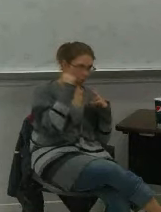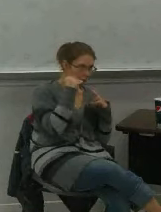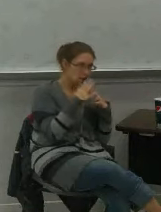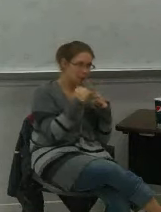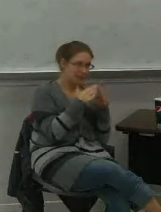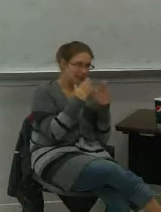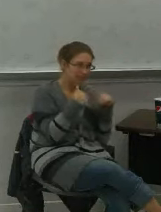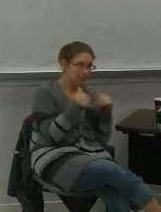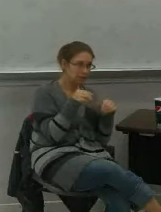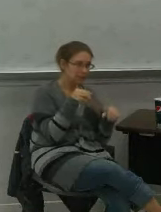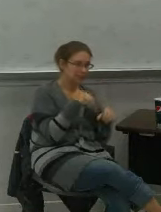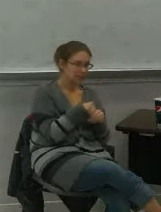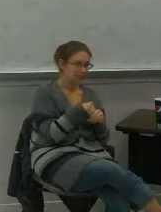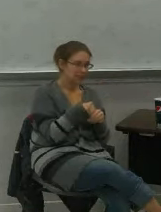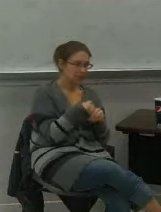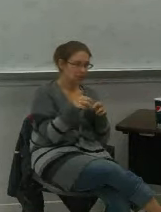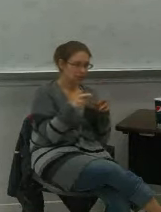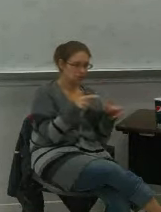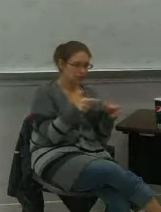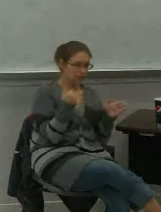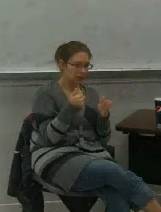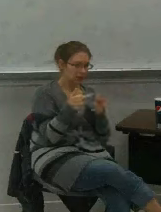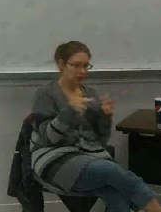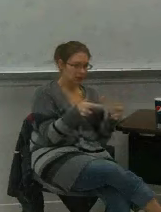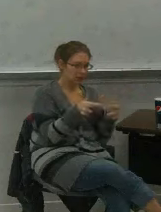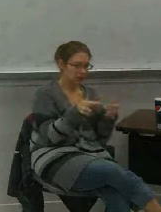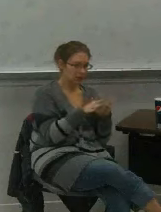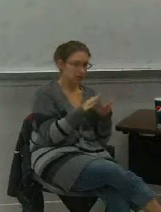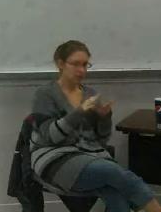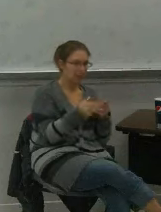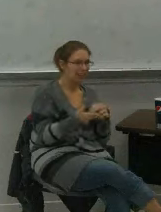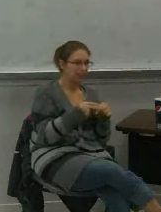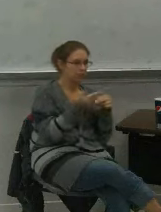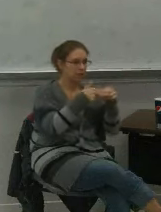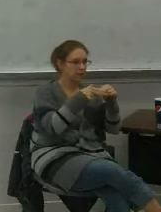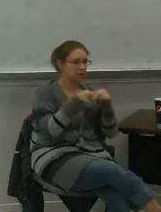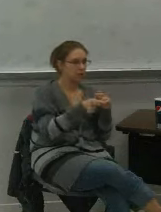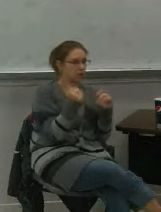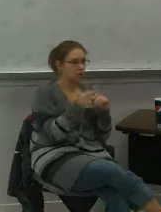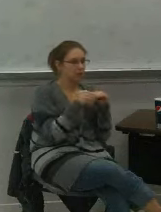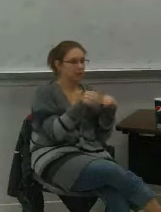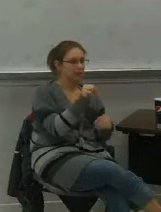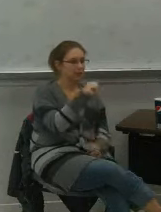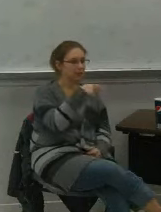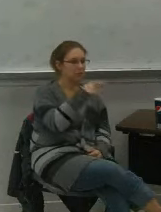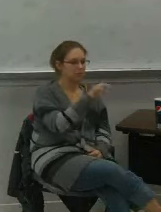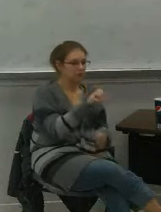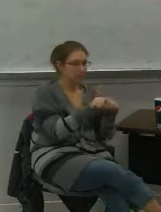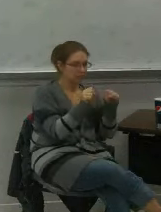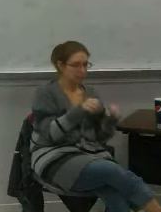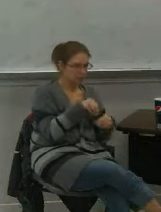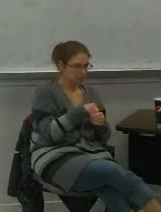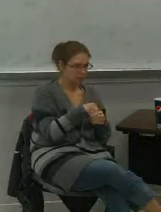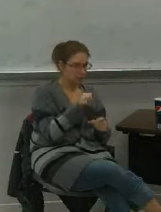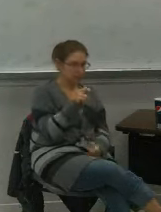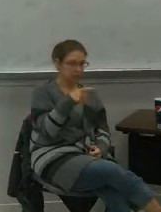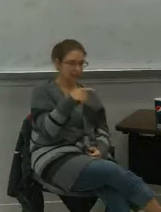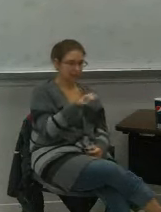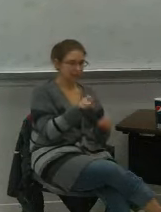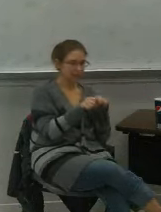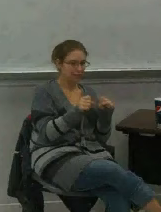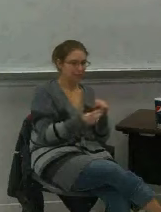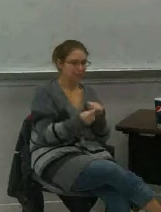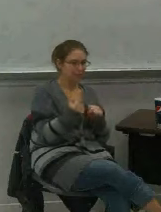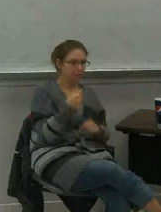and houses in the river, near the river, came way up. And they all put septic systems in, and septic systems take